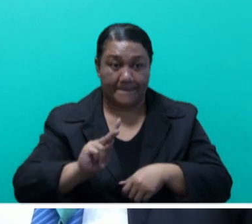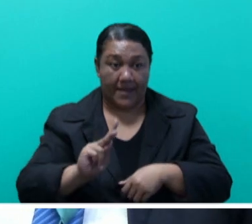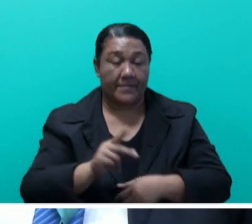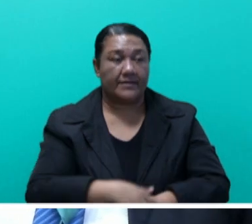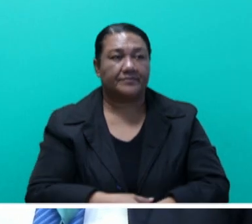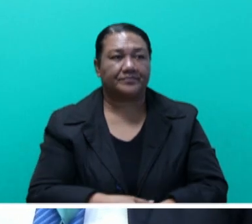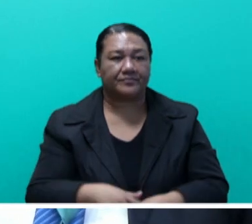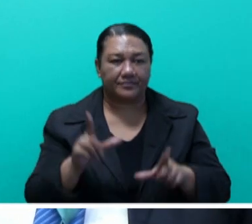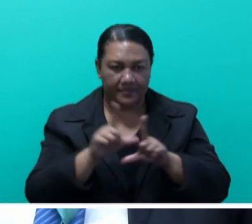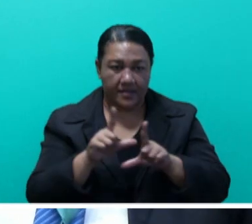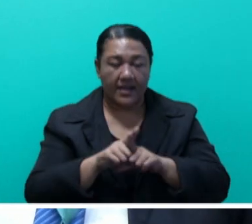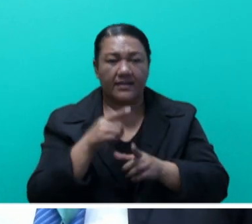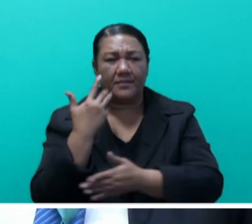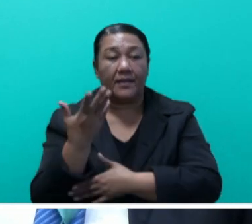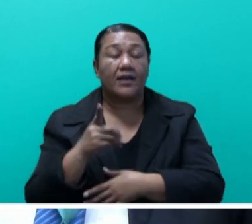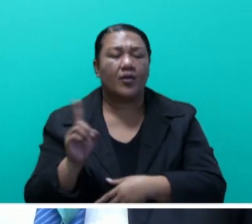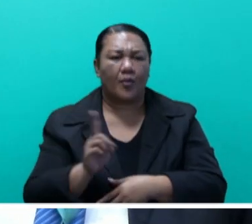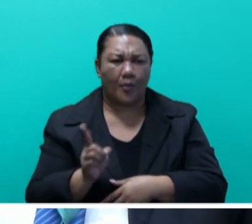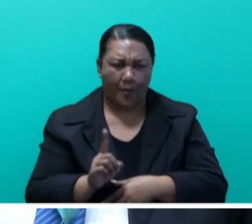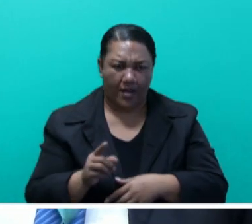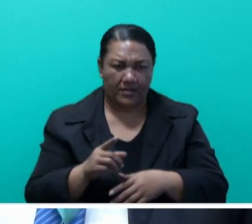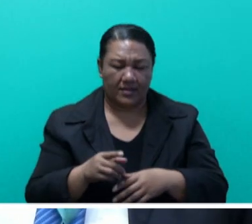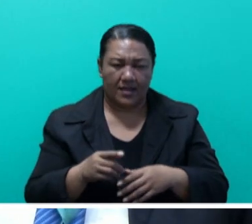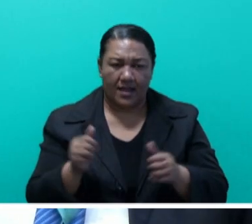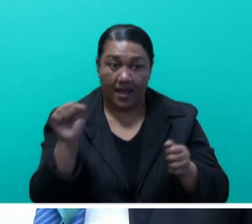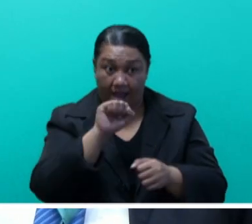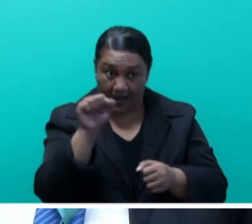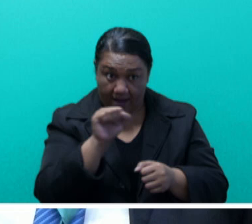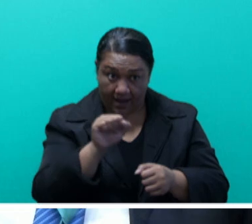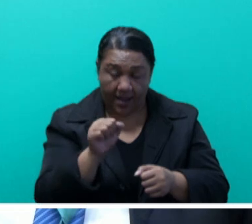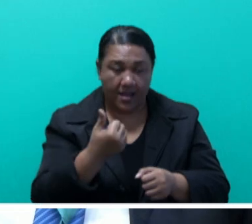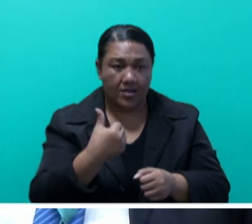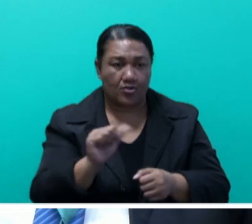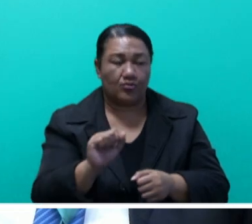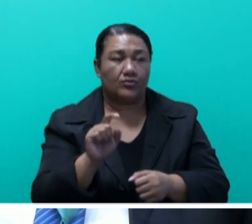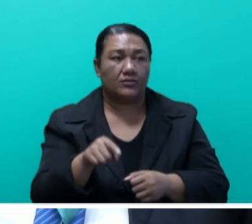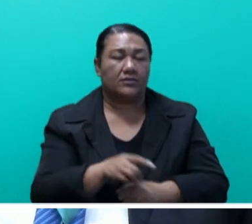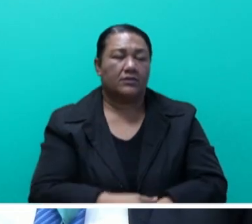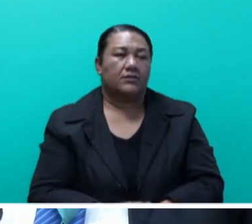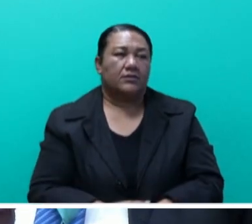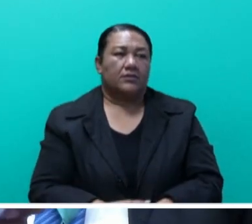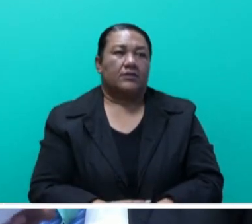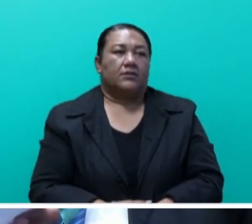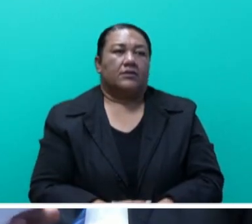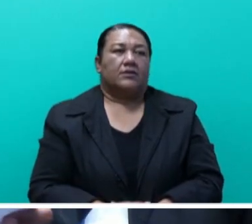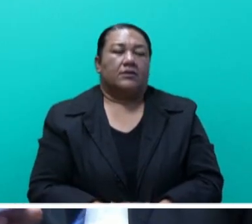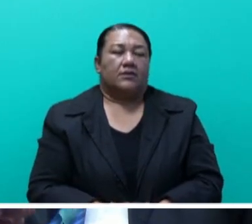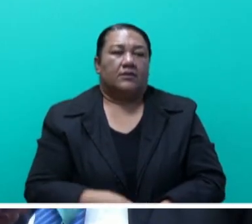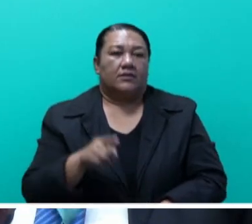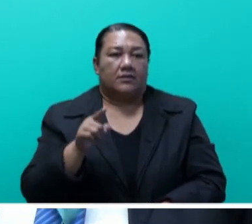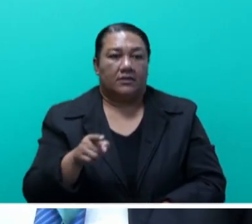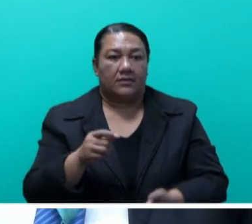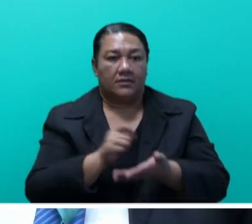depending on the vehicle's construction. Since then, the LTA has been converting valid RSLs issued prior